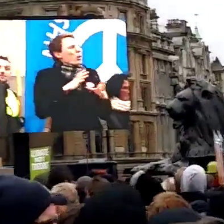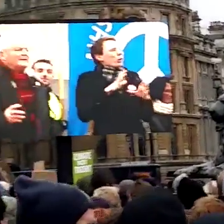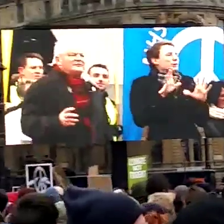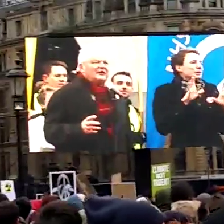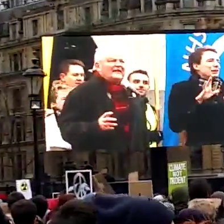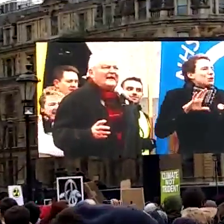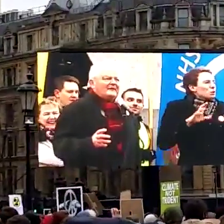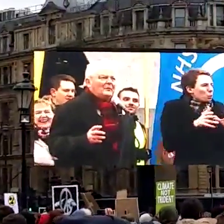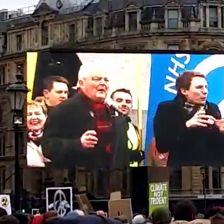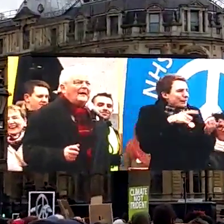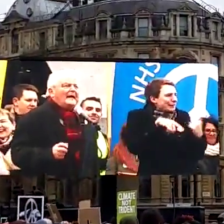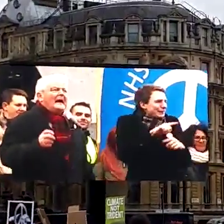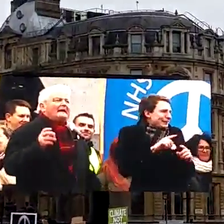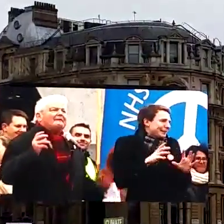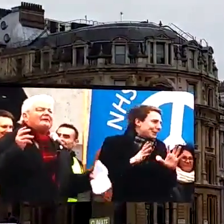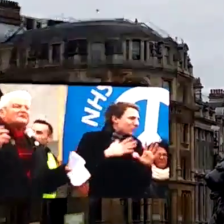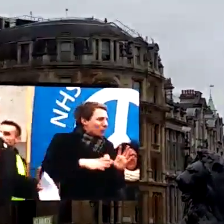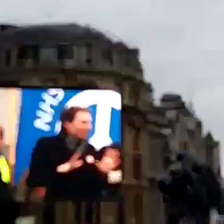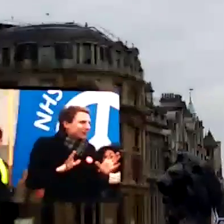way, but I really